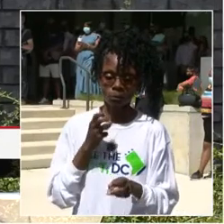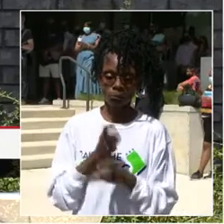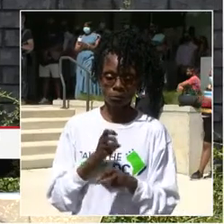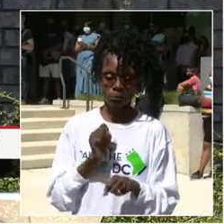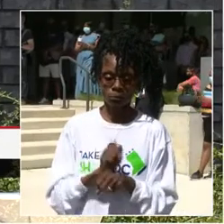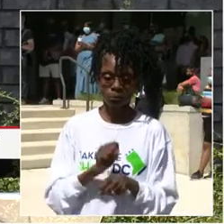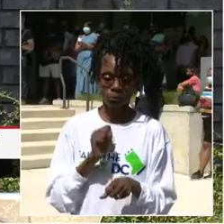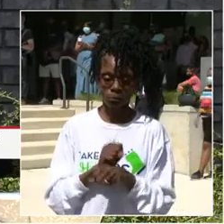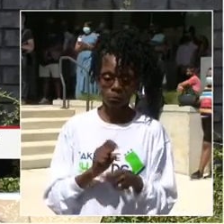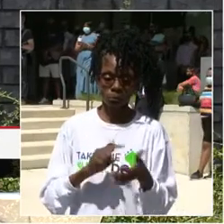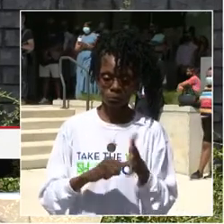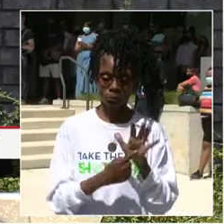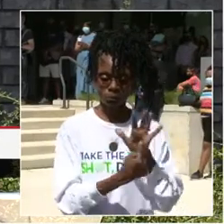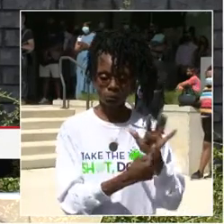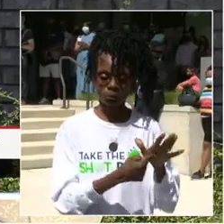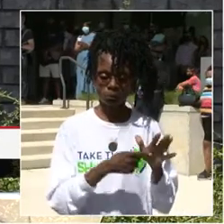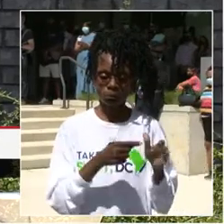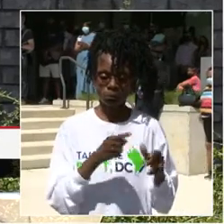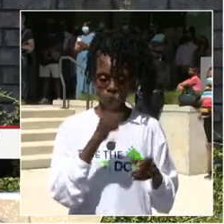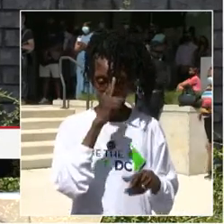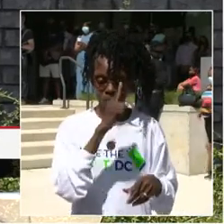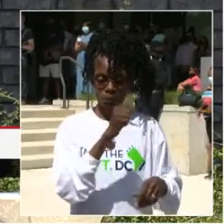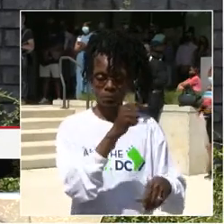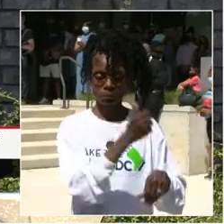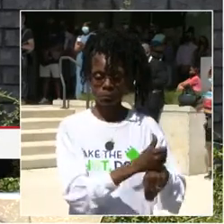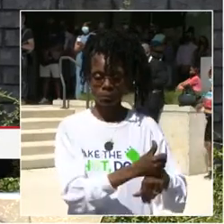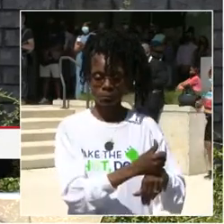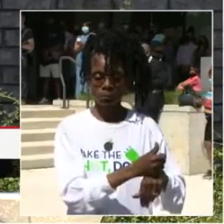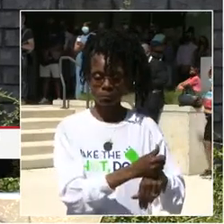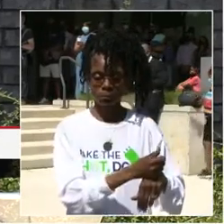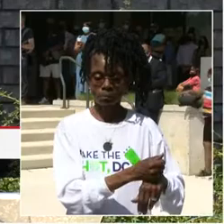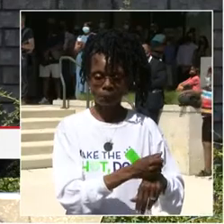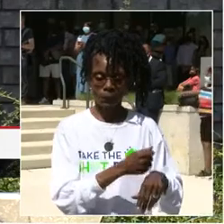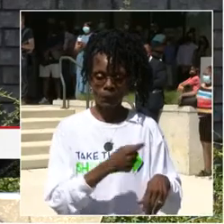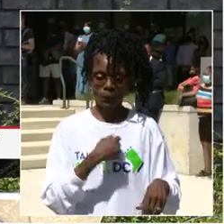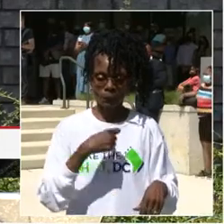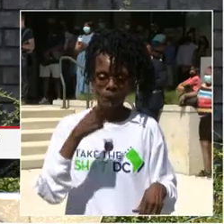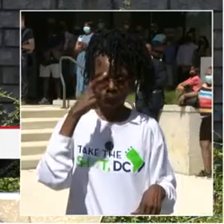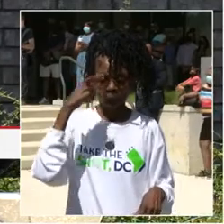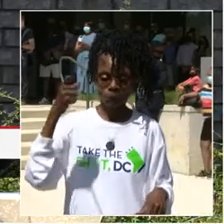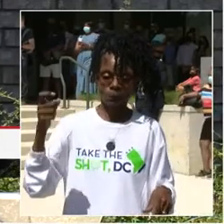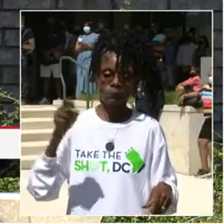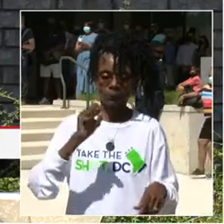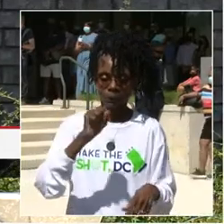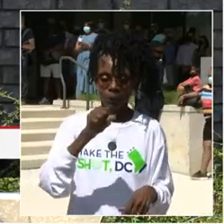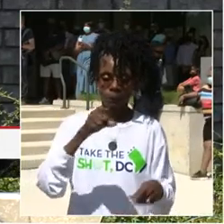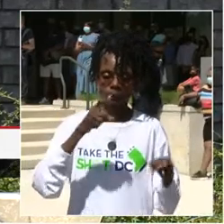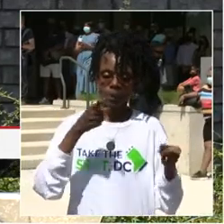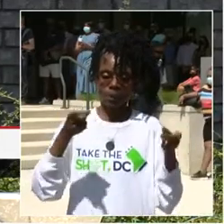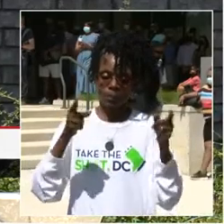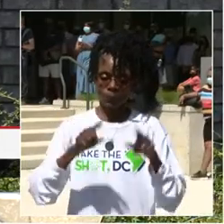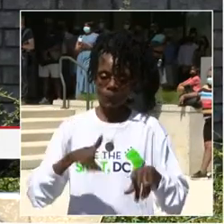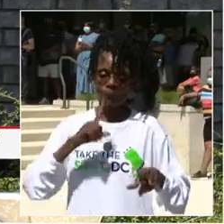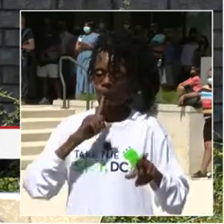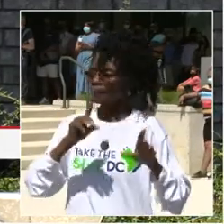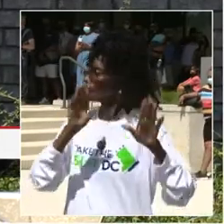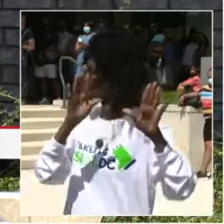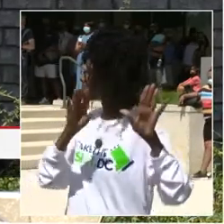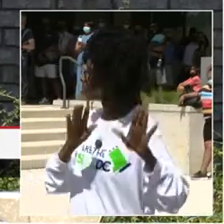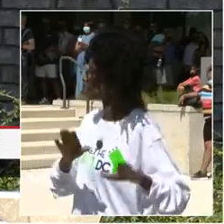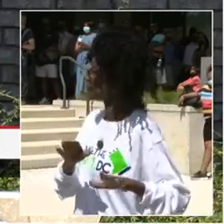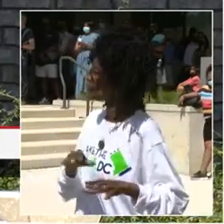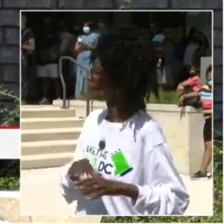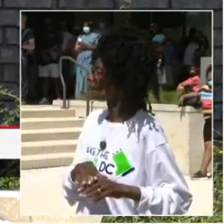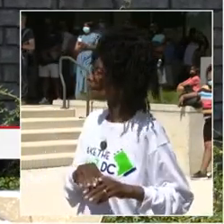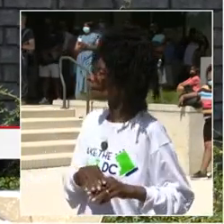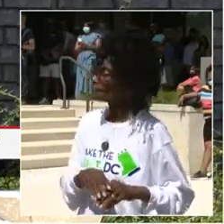something, it really can come out and you can have dreams come true. It's amazing. It's amazing. And I would just love to thank my community members, my friends, and